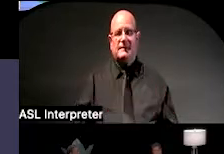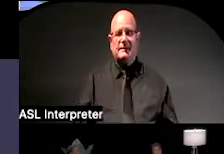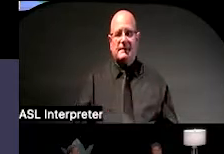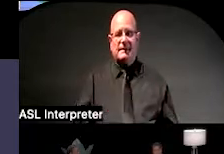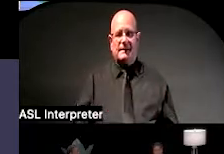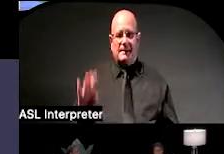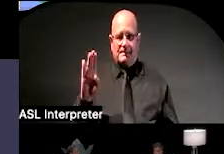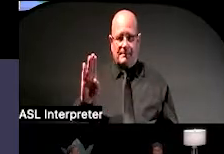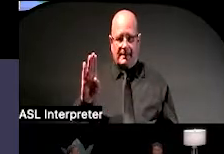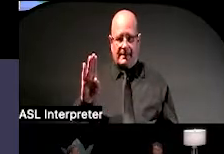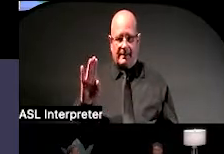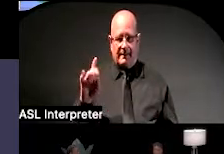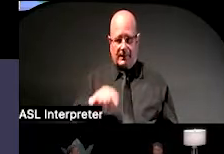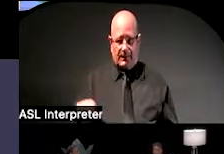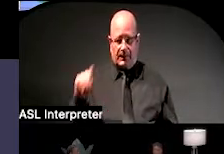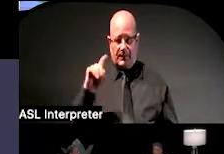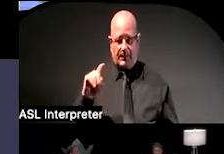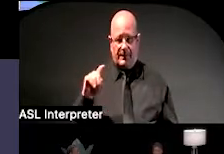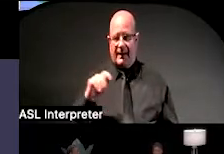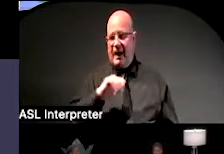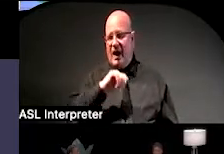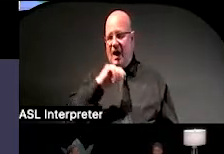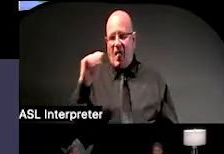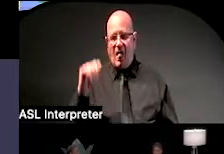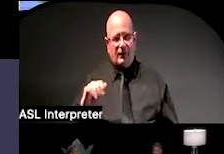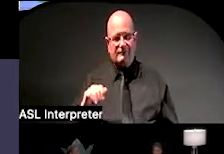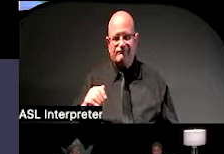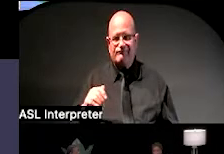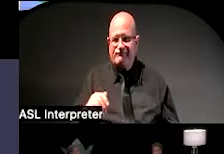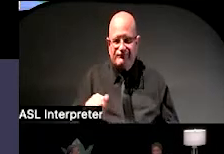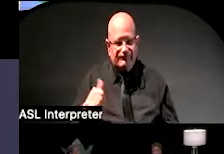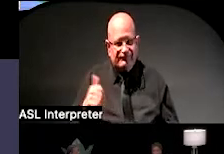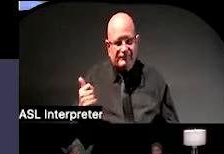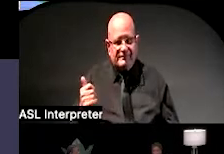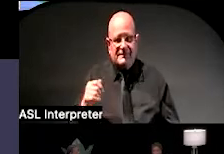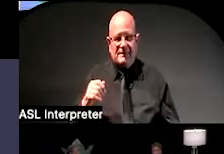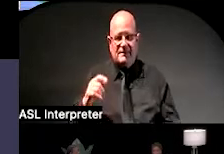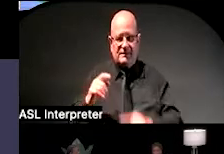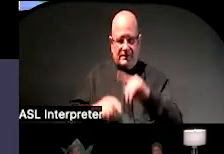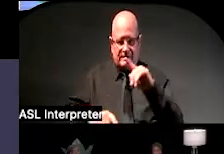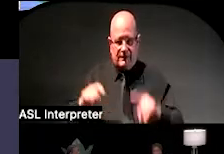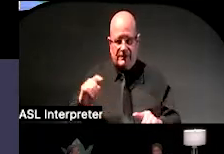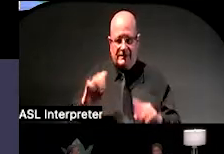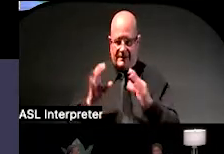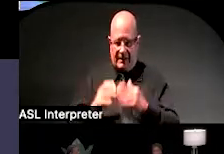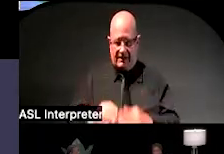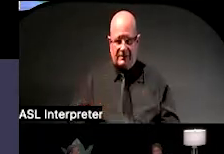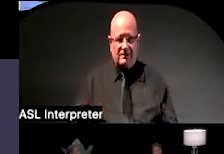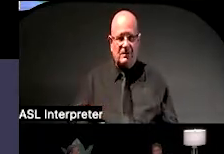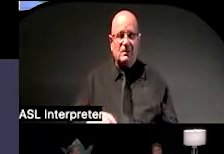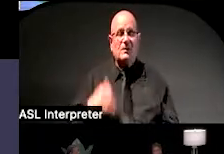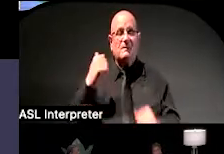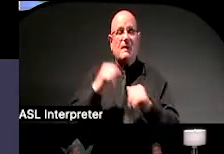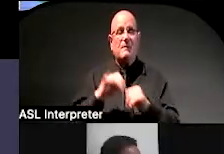B being made up of any of the other diversity categories, and always